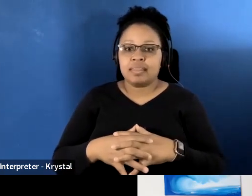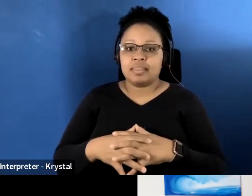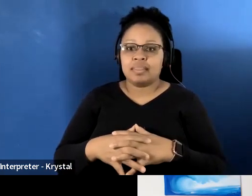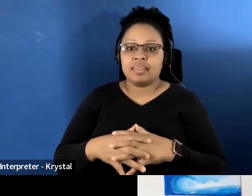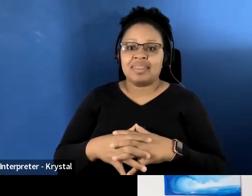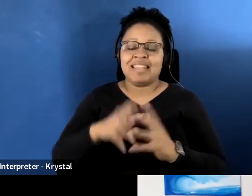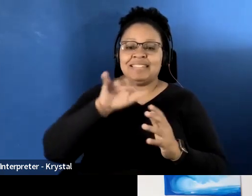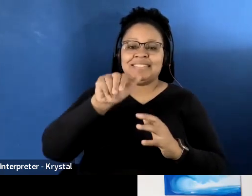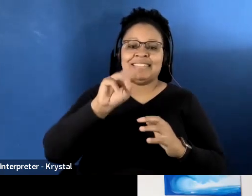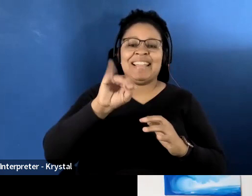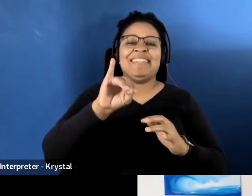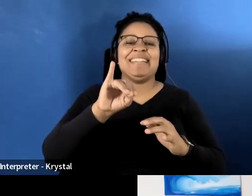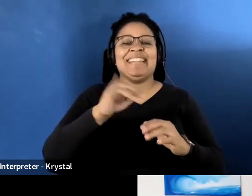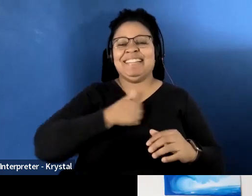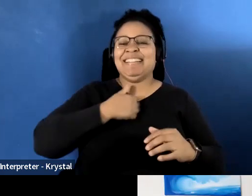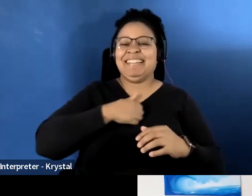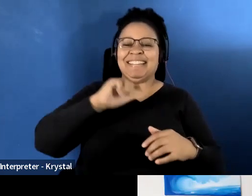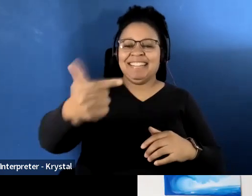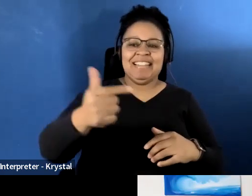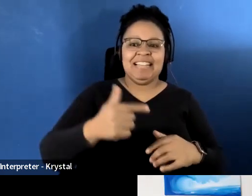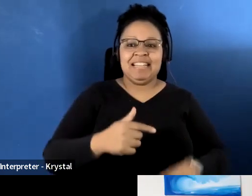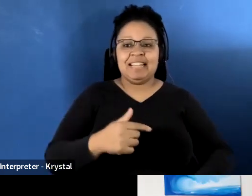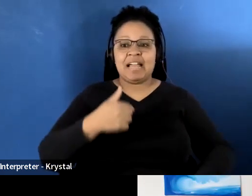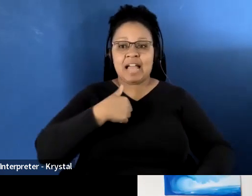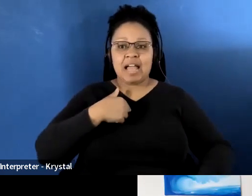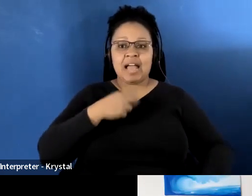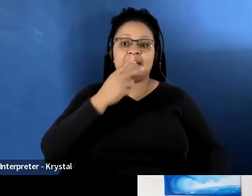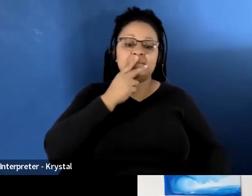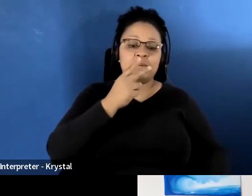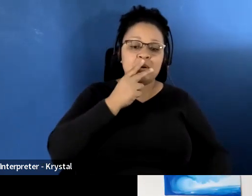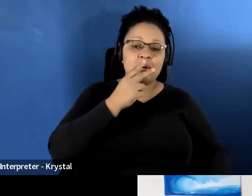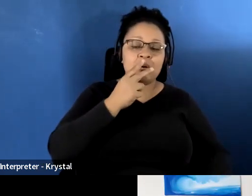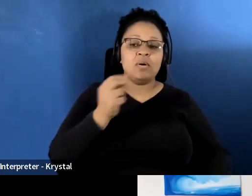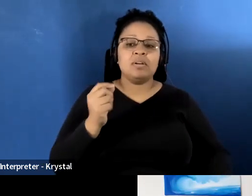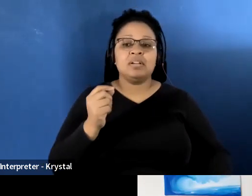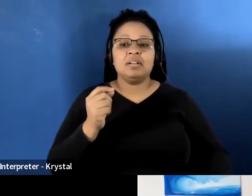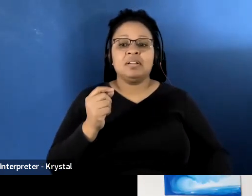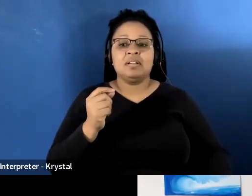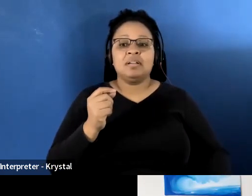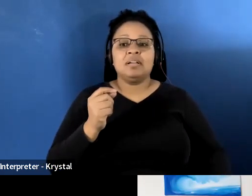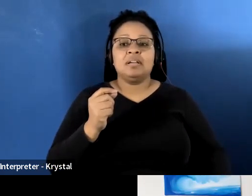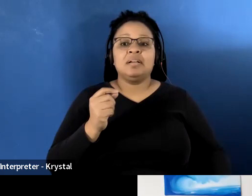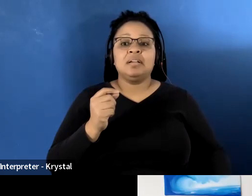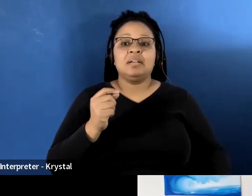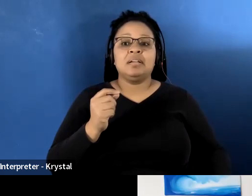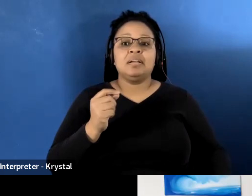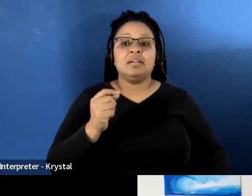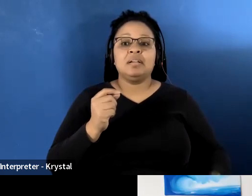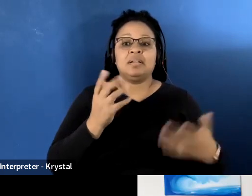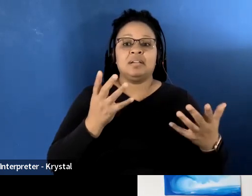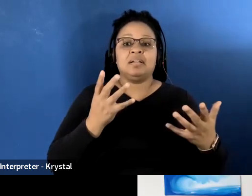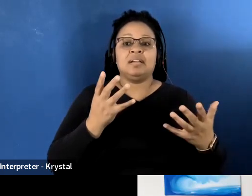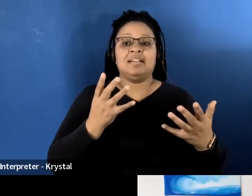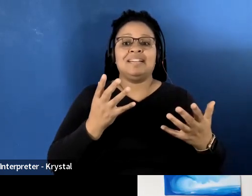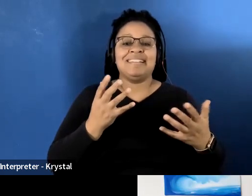Jamie? Sorry. There's like, I smoke, uh, weighing out all my bad